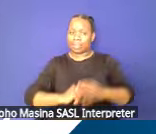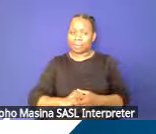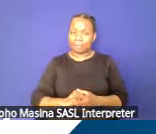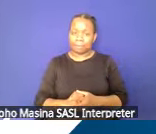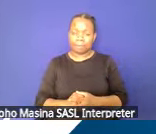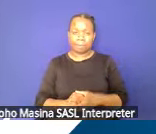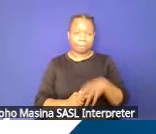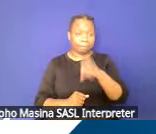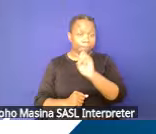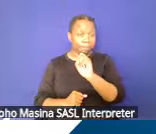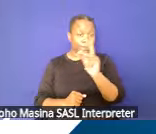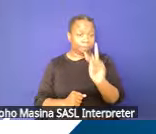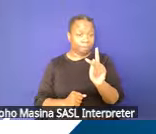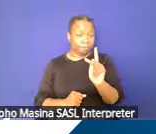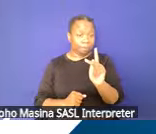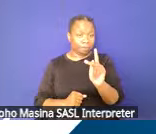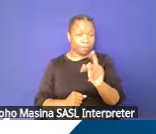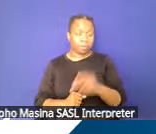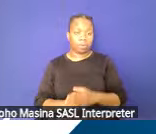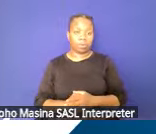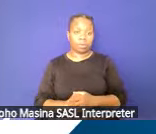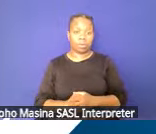Okay.